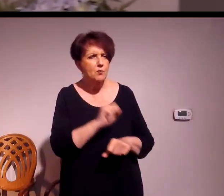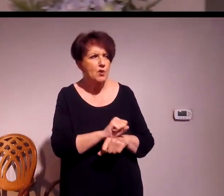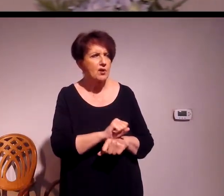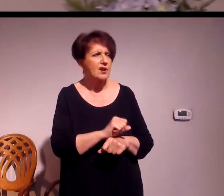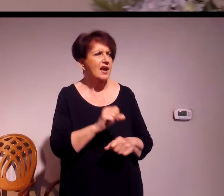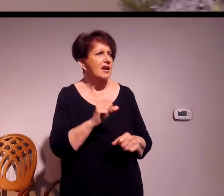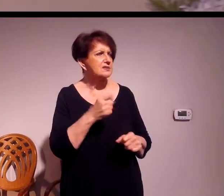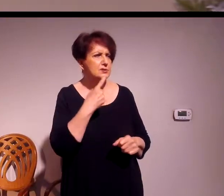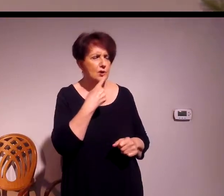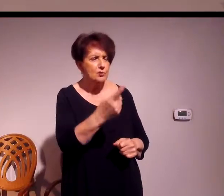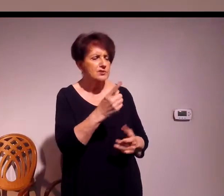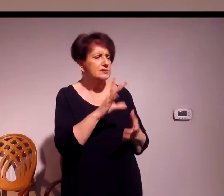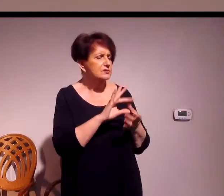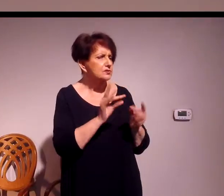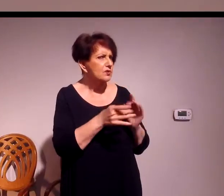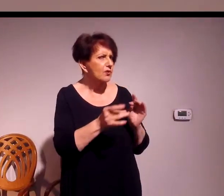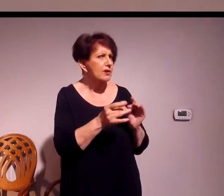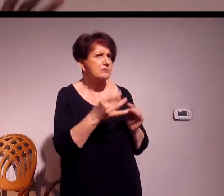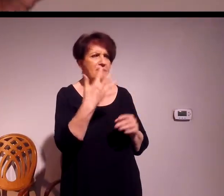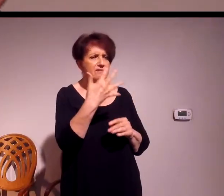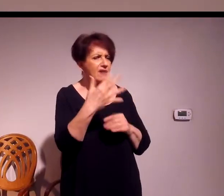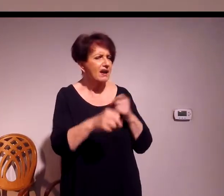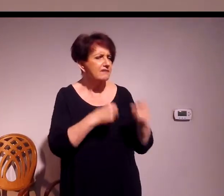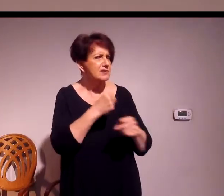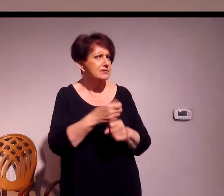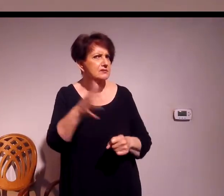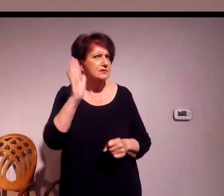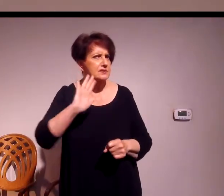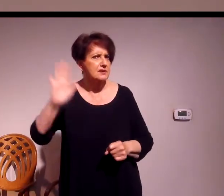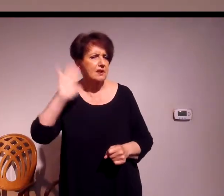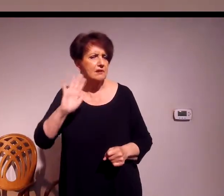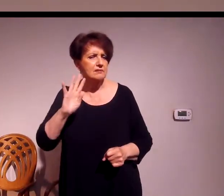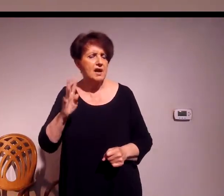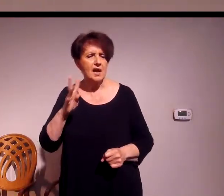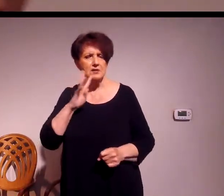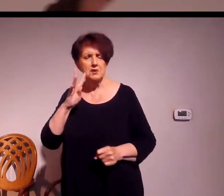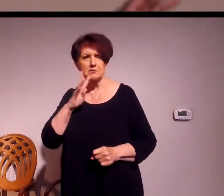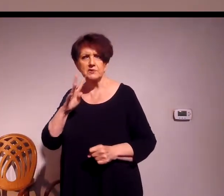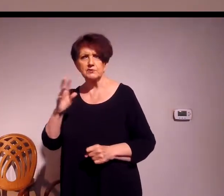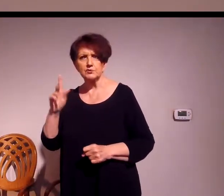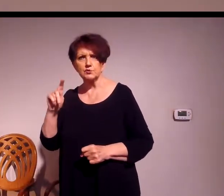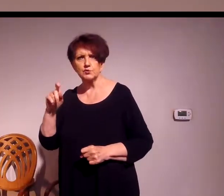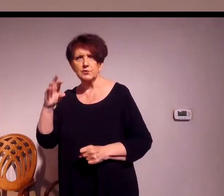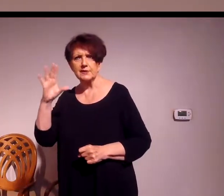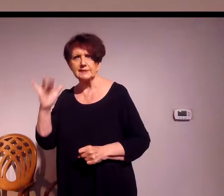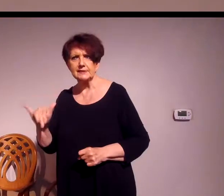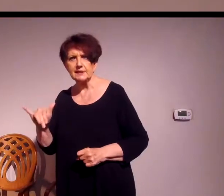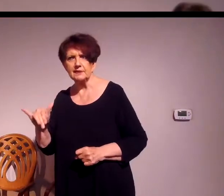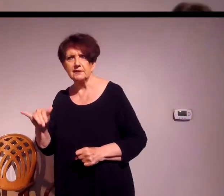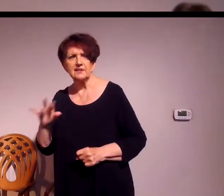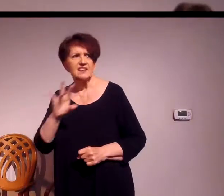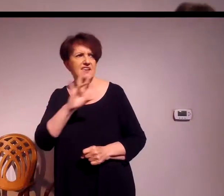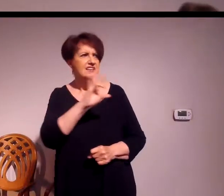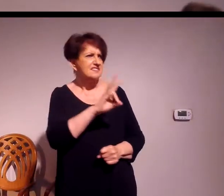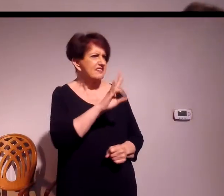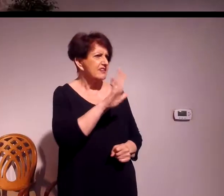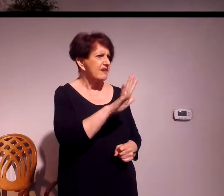before, 5 years ago. But I talked to Tracy Brown and we both agreed that 75% of y'all weren't here when I said it